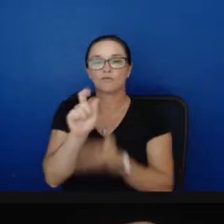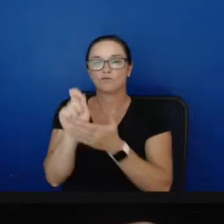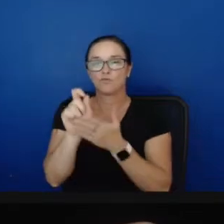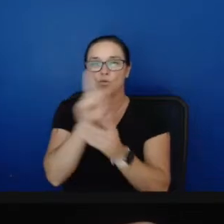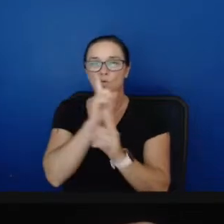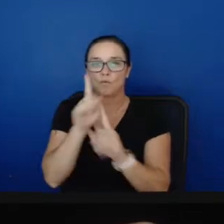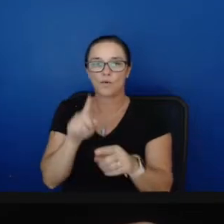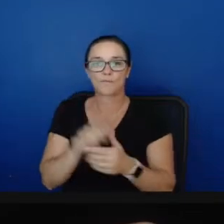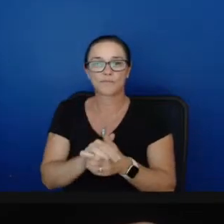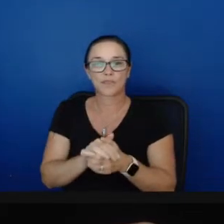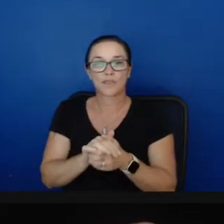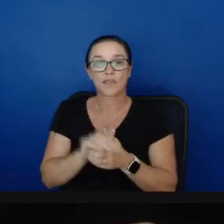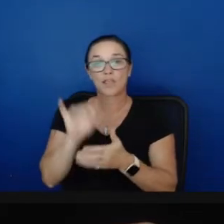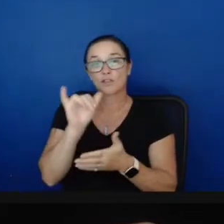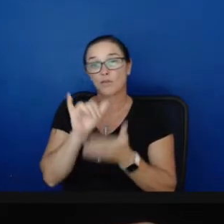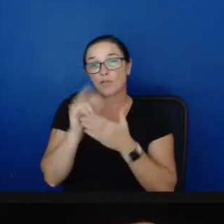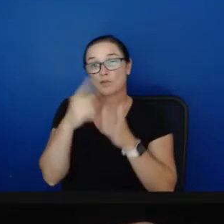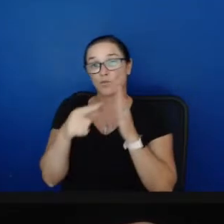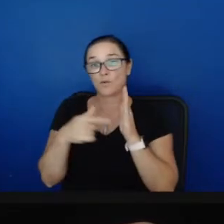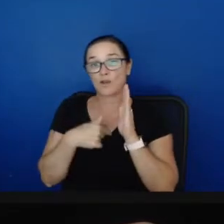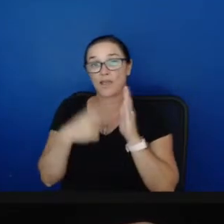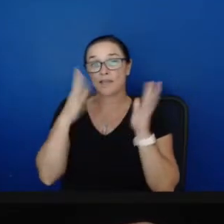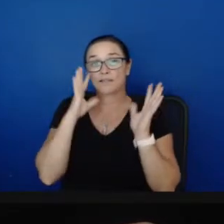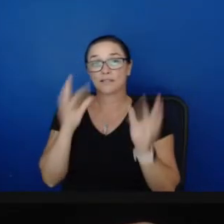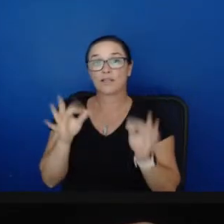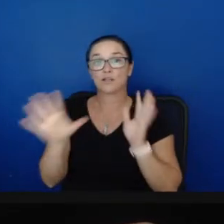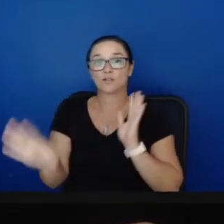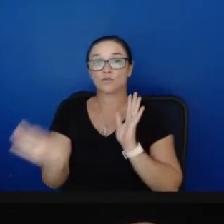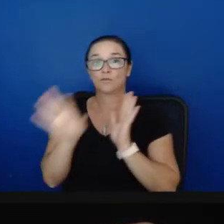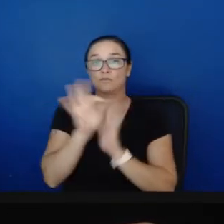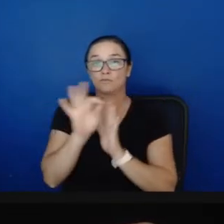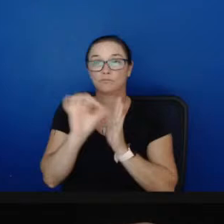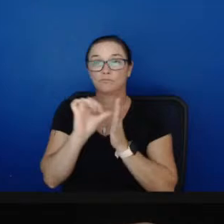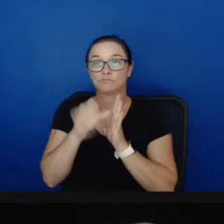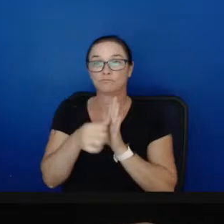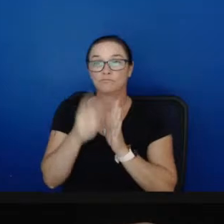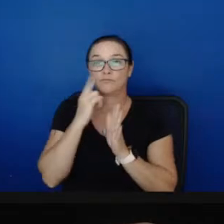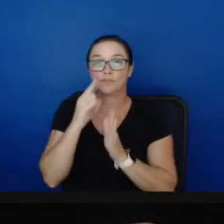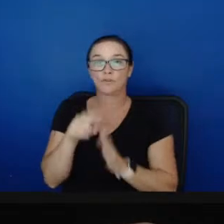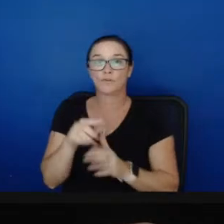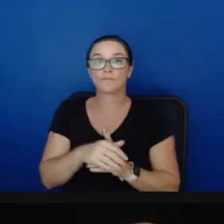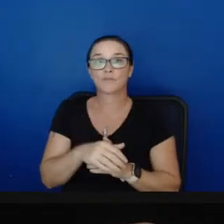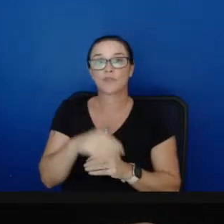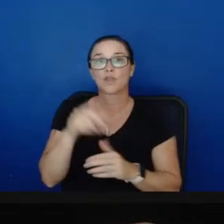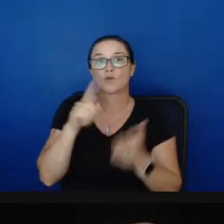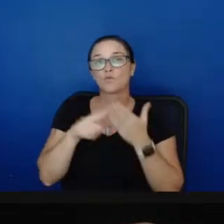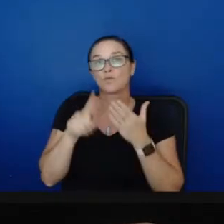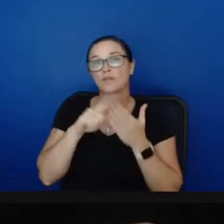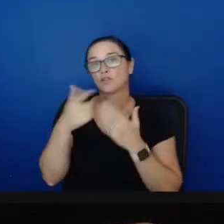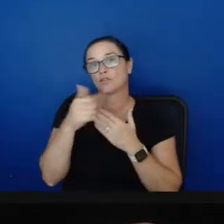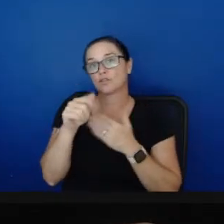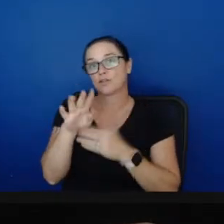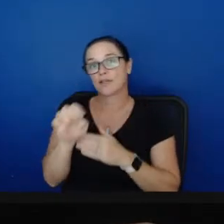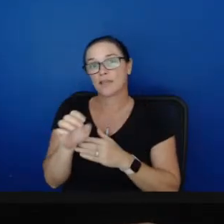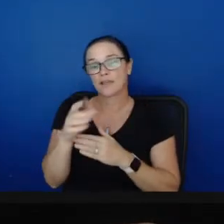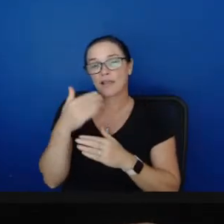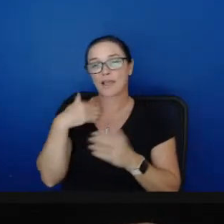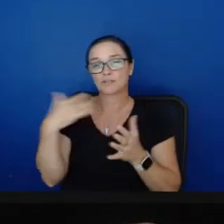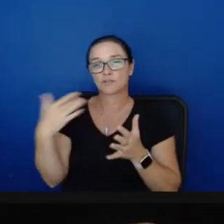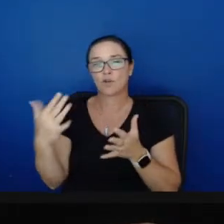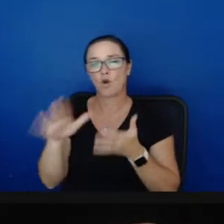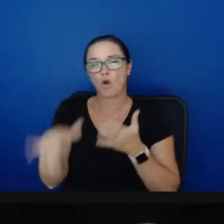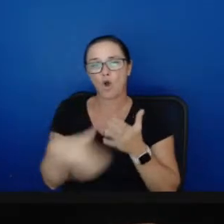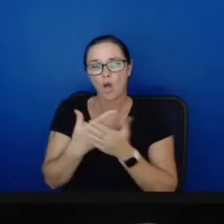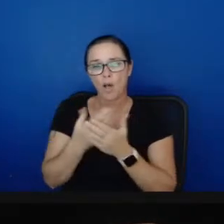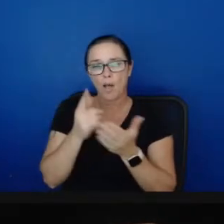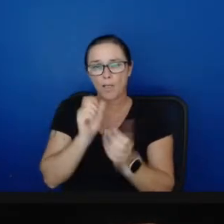And those are the ones that I've chosen to highlight for you guys. But if you look somewhere like ResearchGate, which compiles all the publication and work that Jim has done